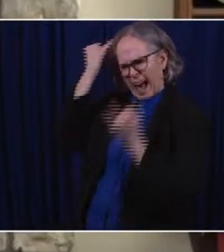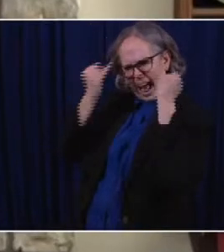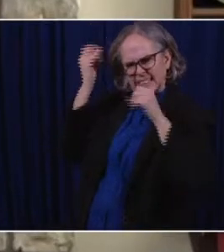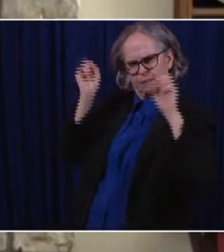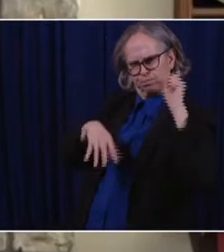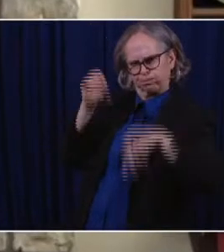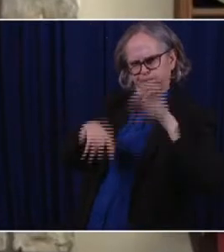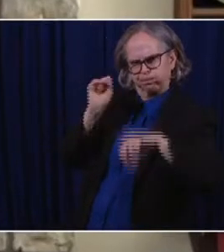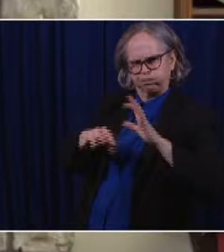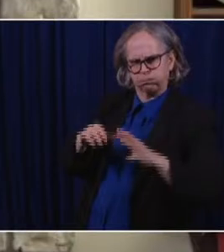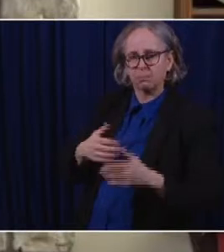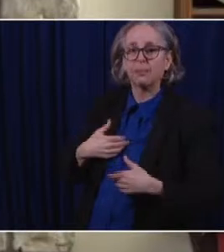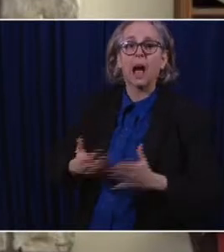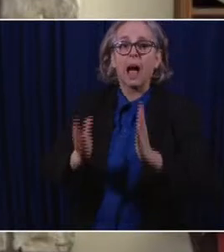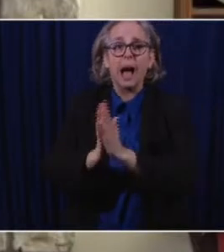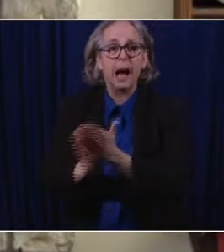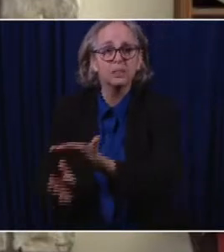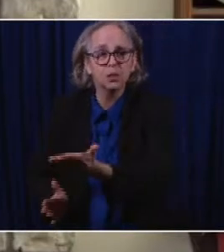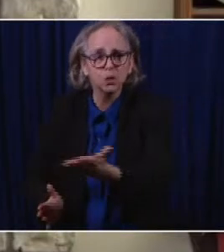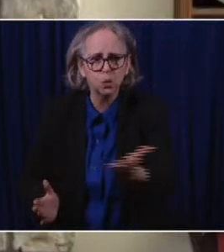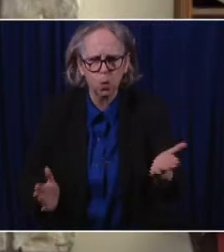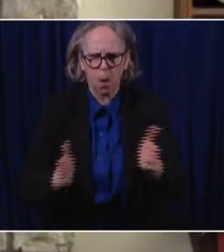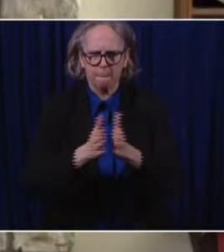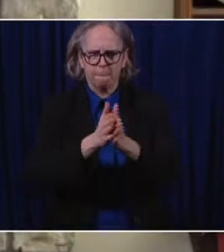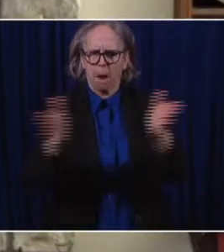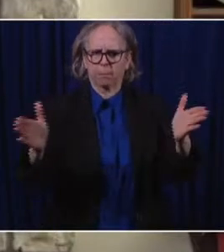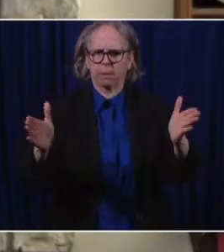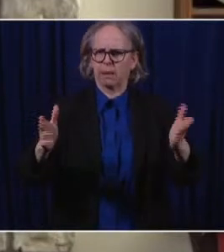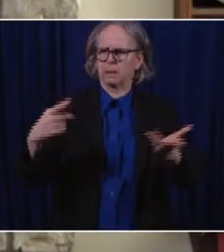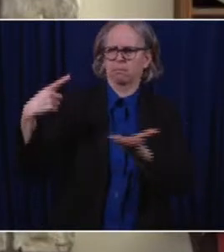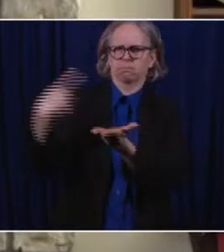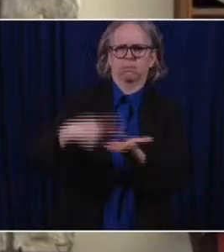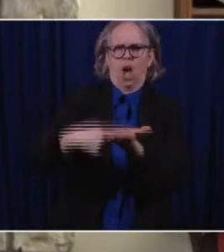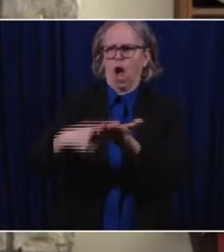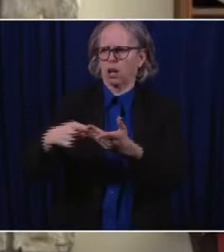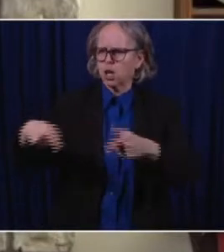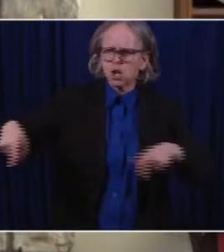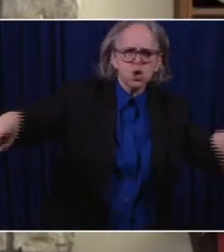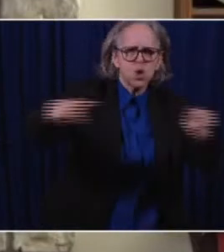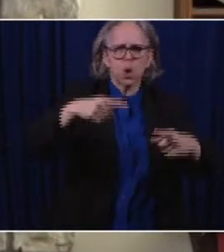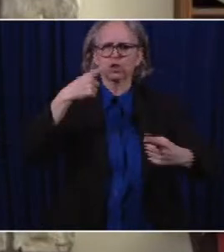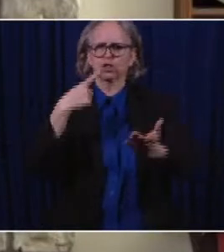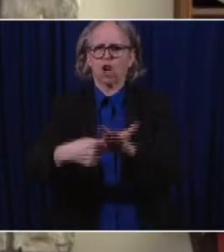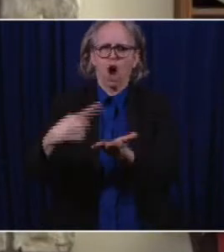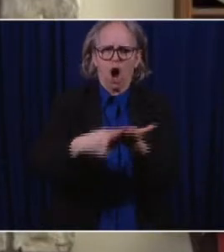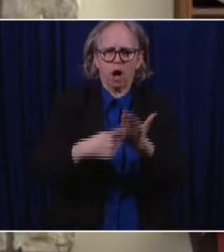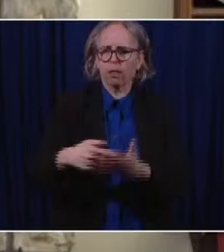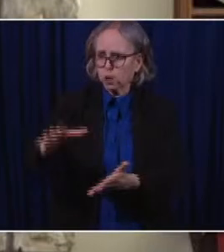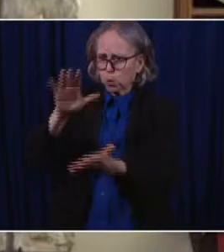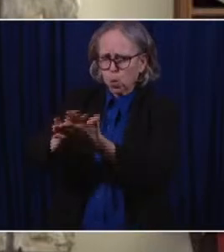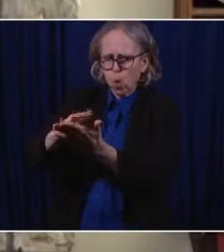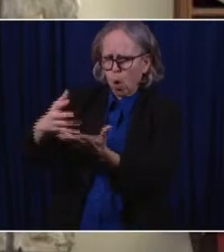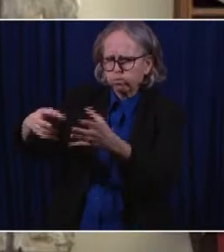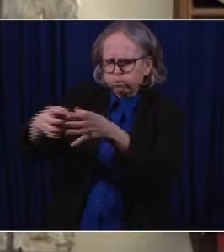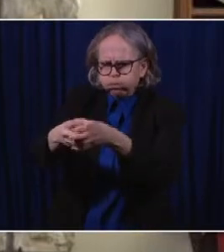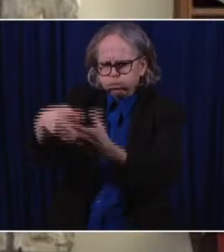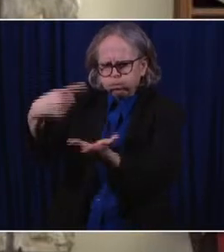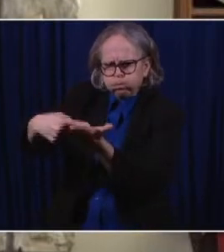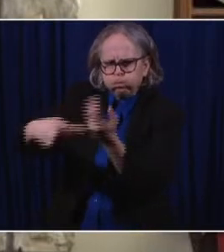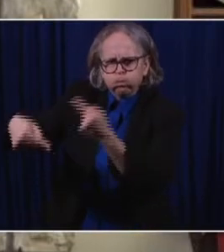And just as we start this conversation in each one of our school districts, we also start it